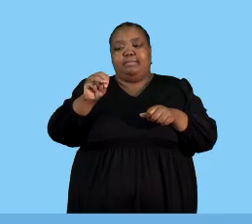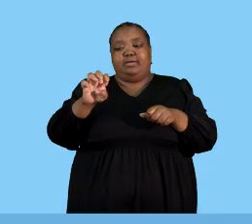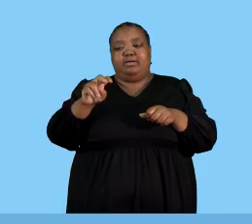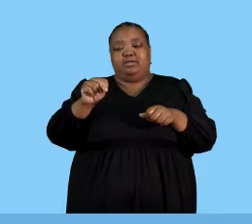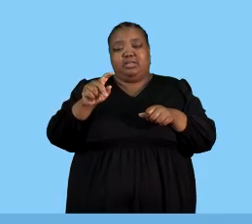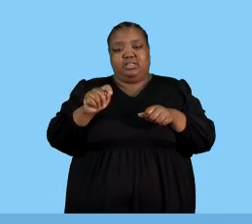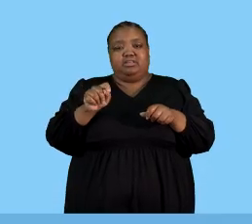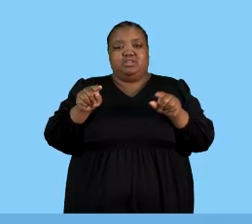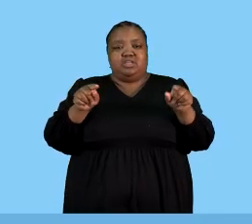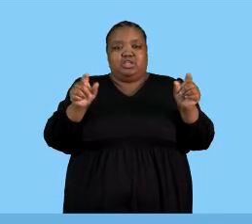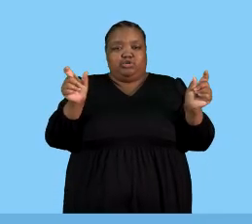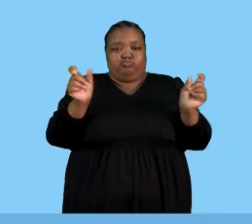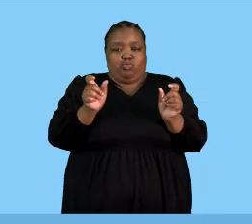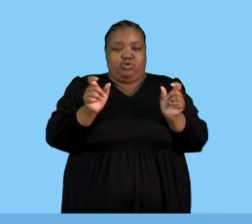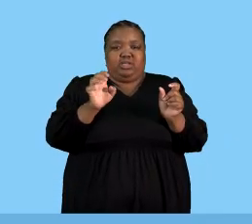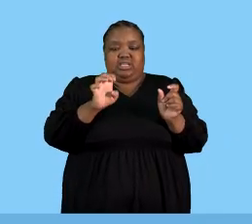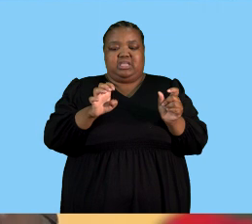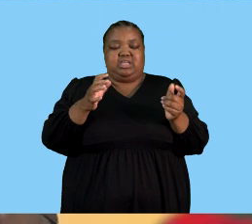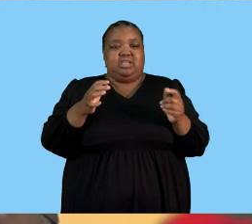two substances, they are different.